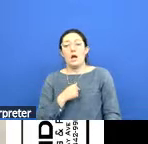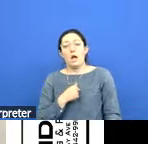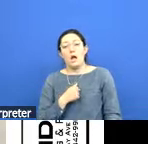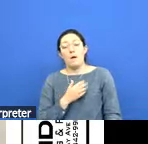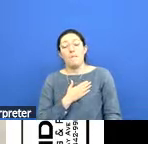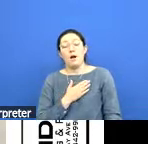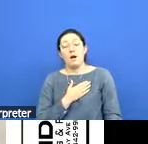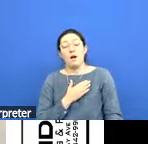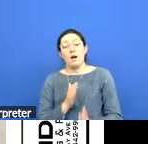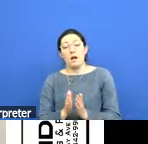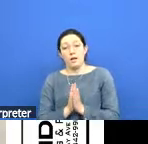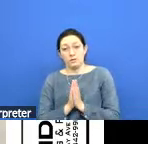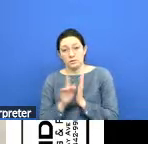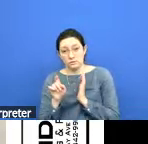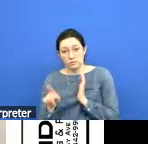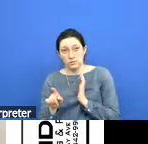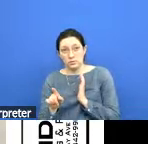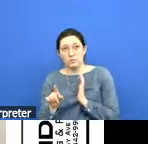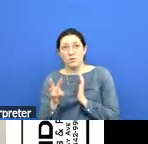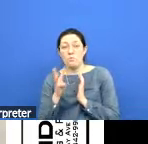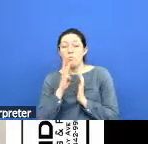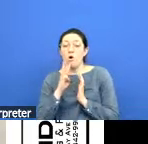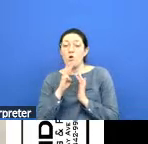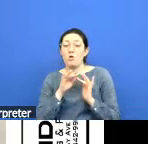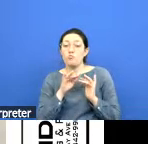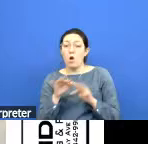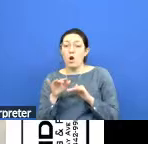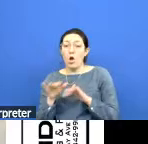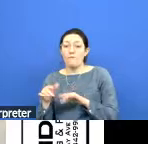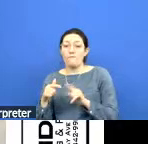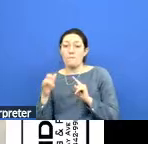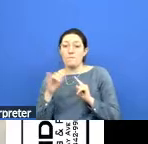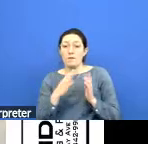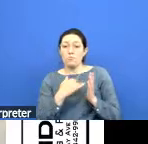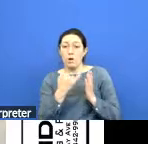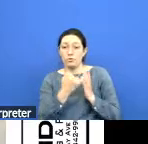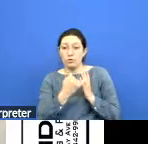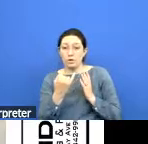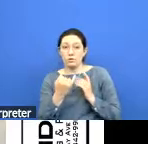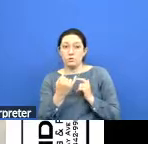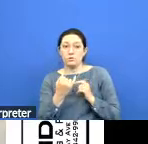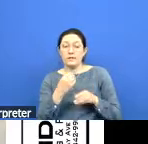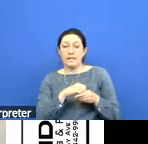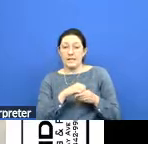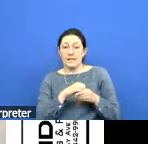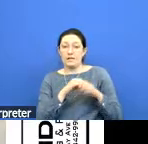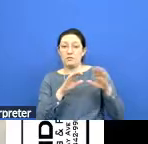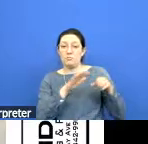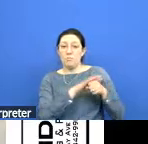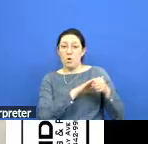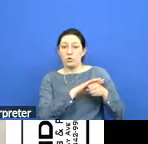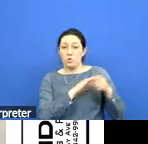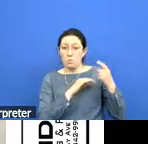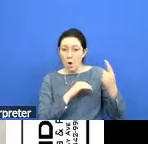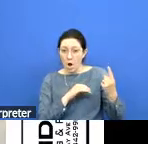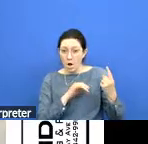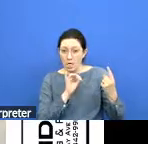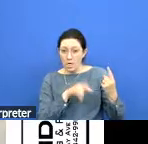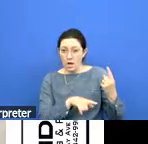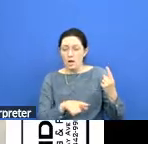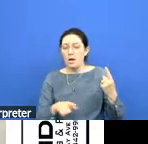my question is that the stormwater runoff from the project in parcel 1? So that's of